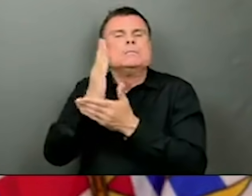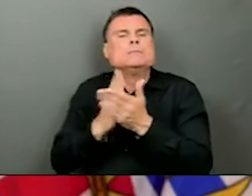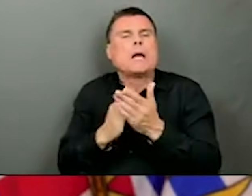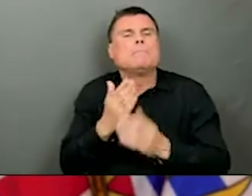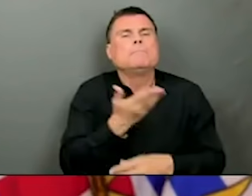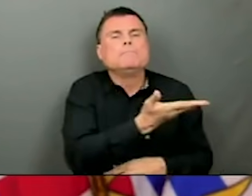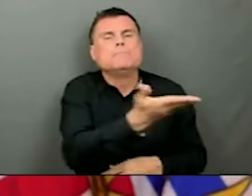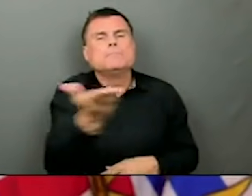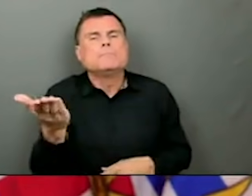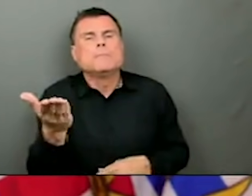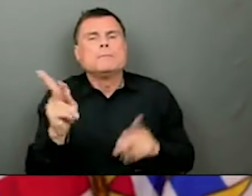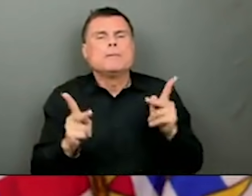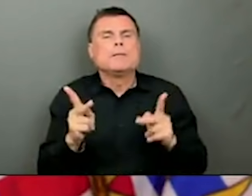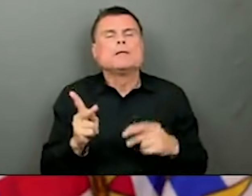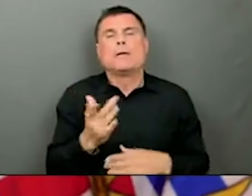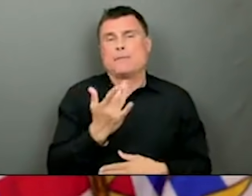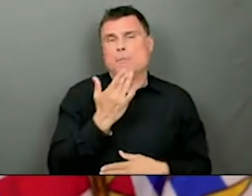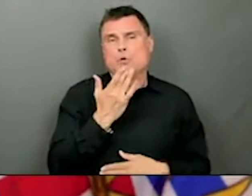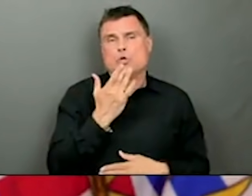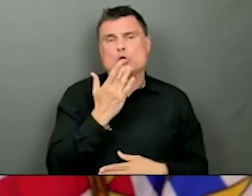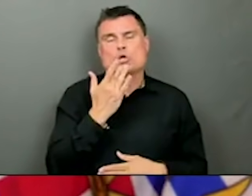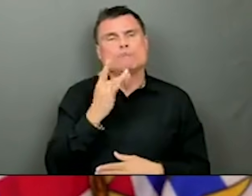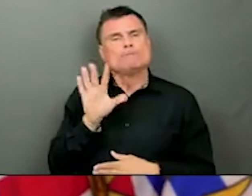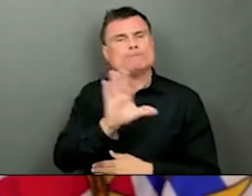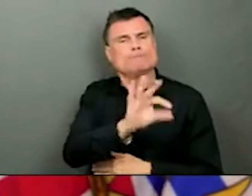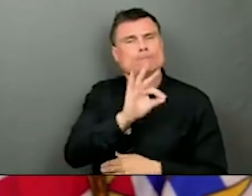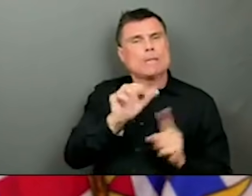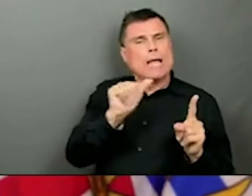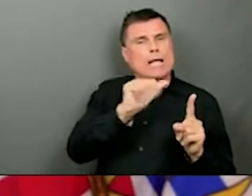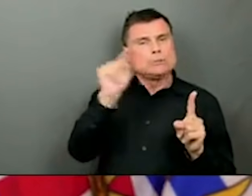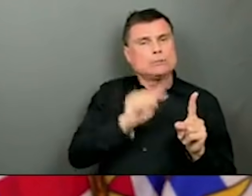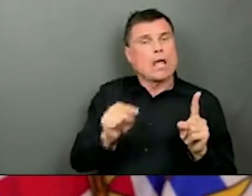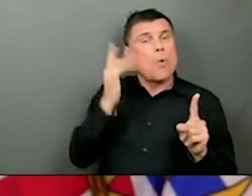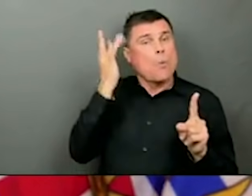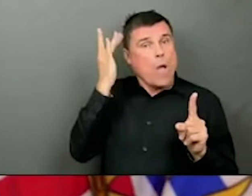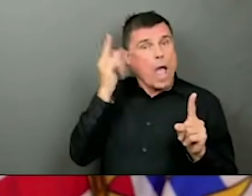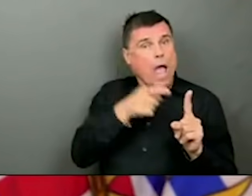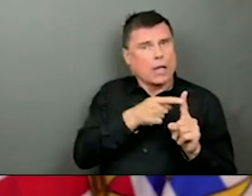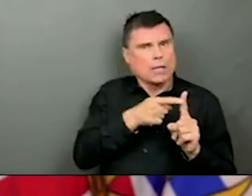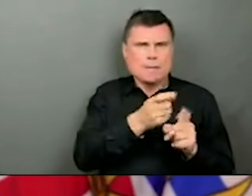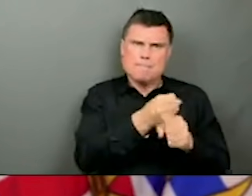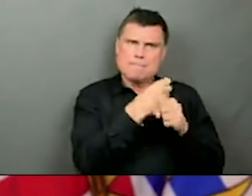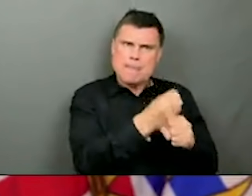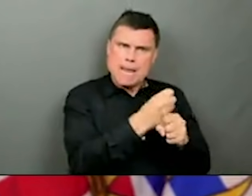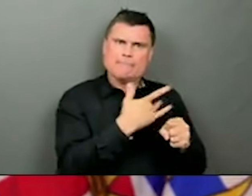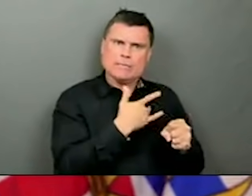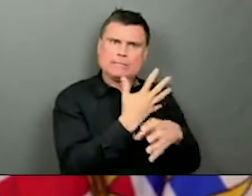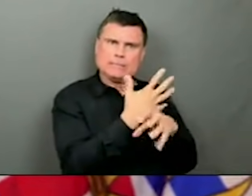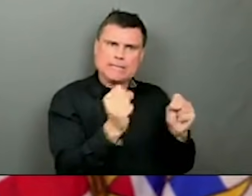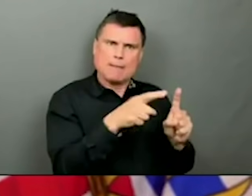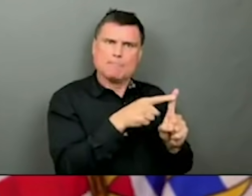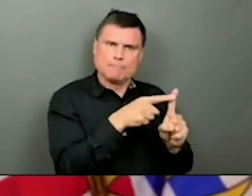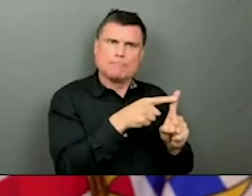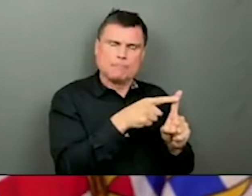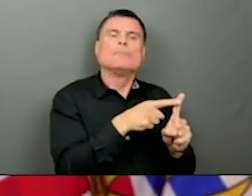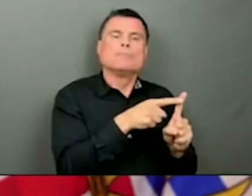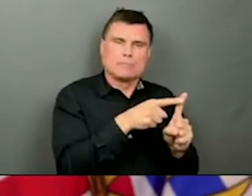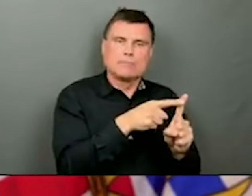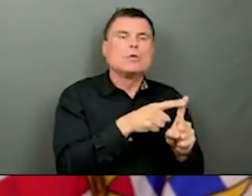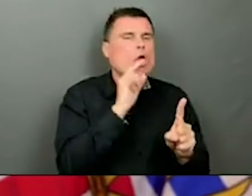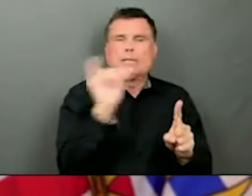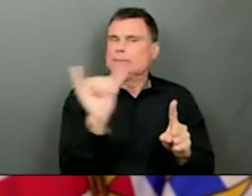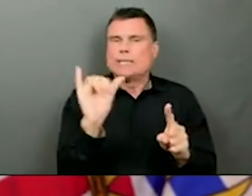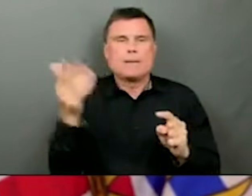few weeks to give everybody all of the information they need to make an informed choice about what you wish to receive for